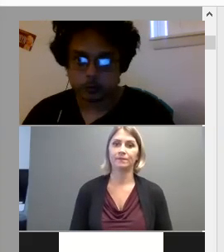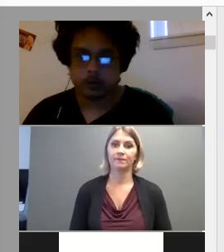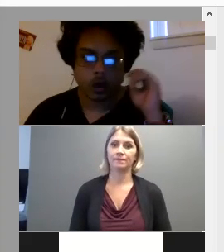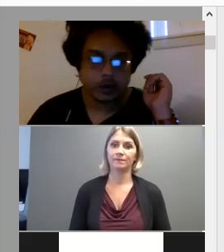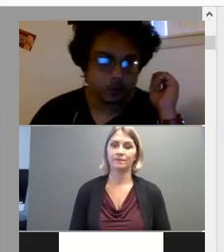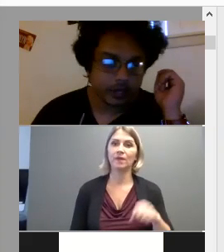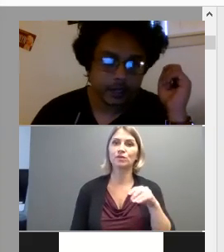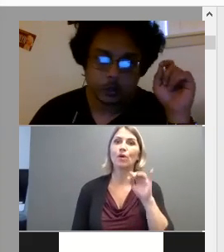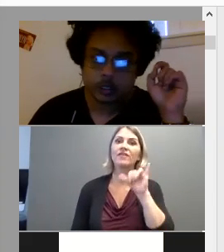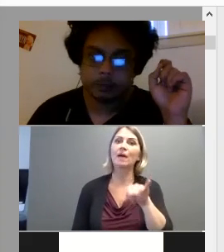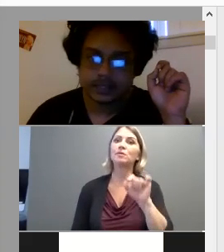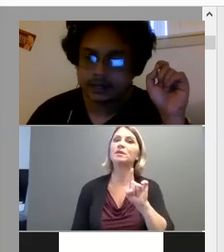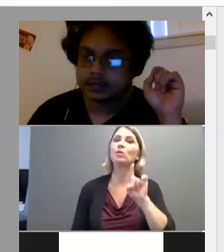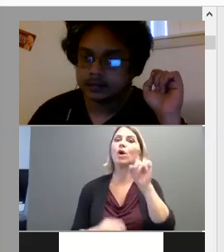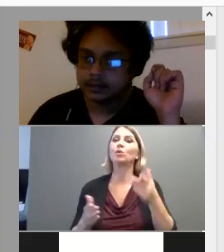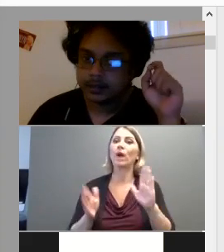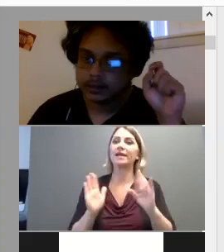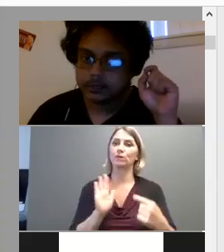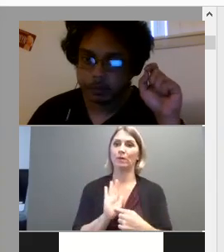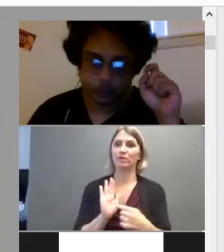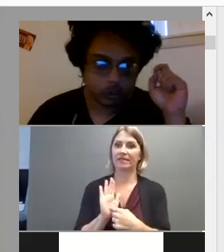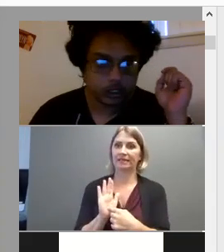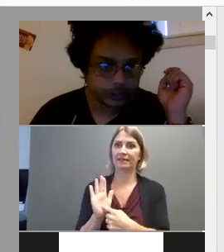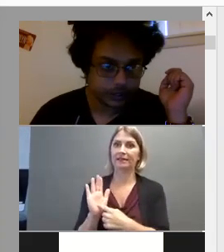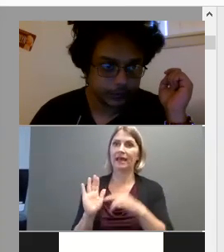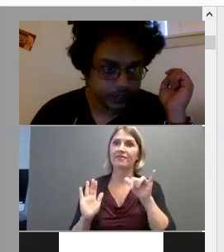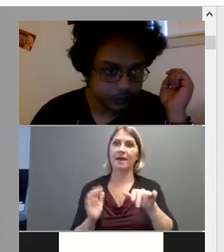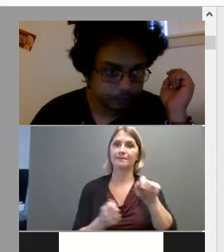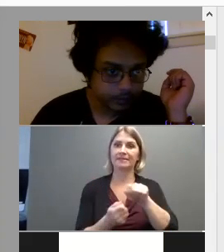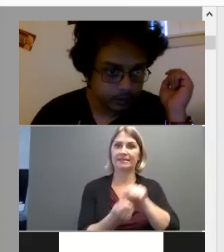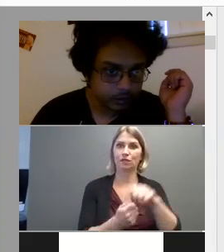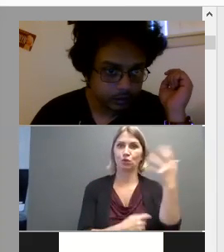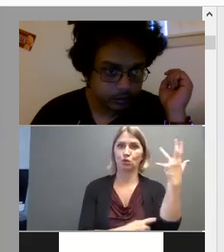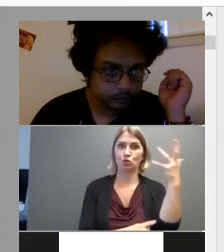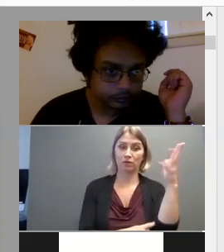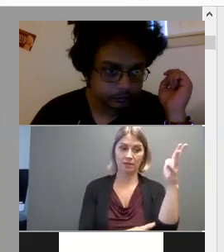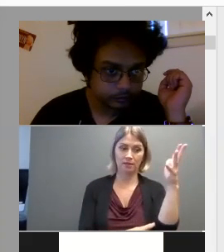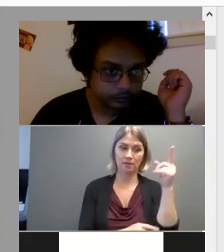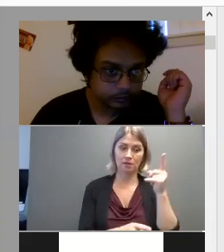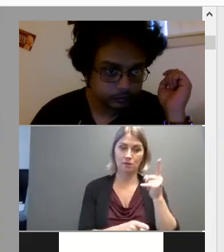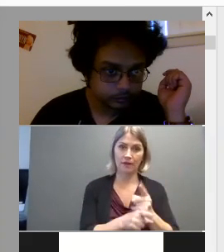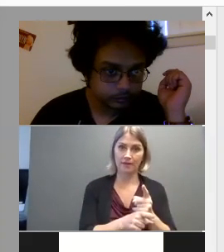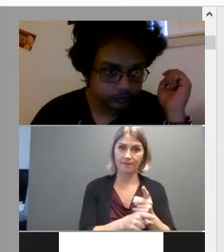So this would be one way to represent this particular tree, right?